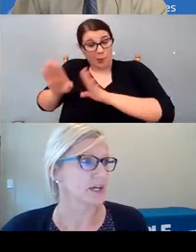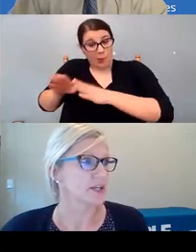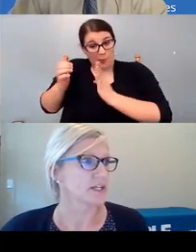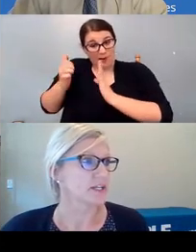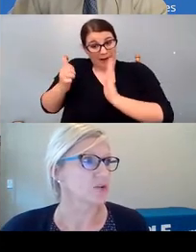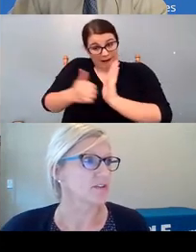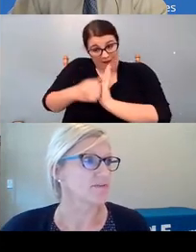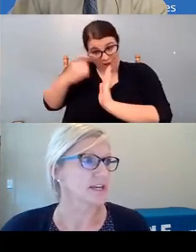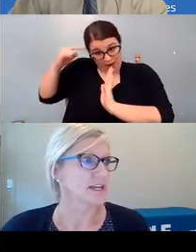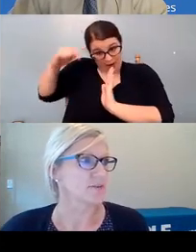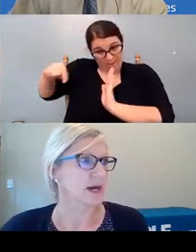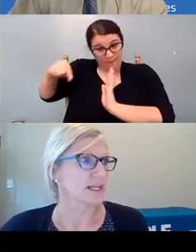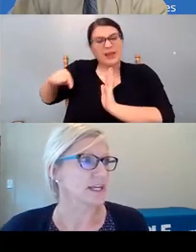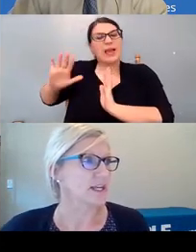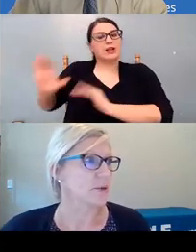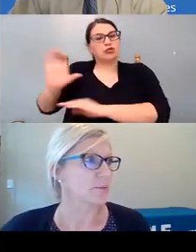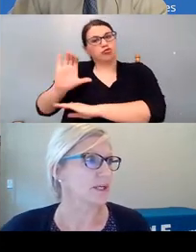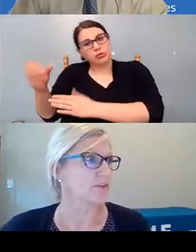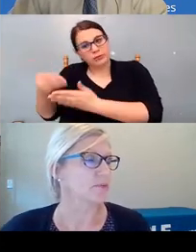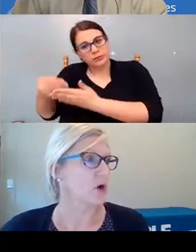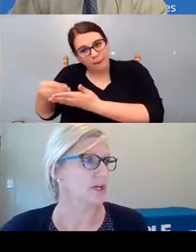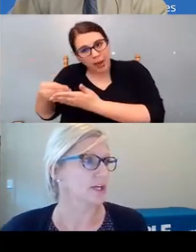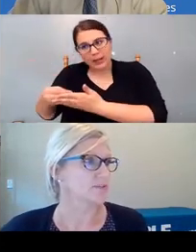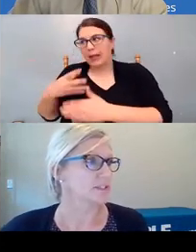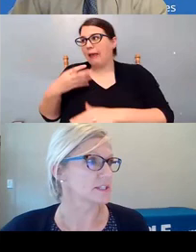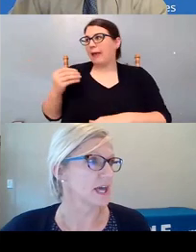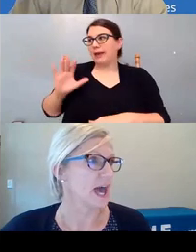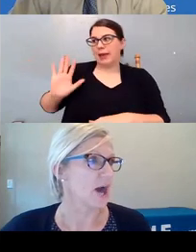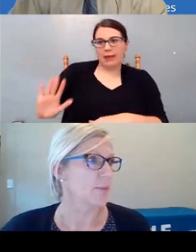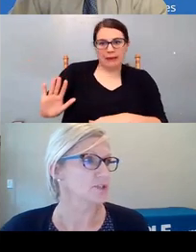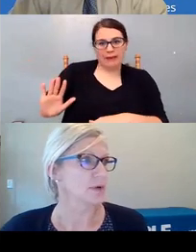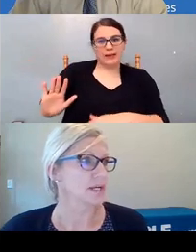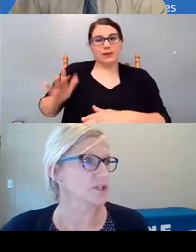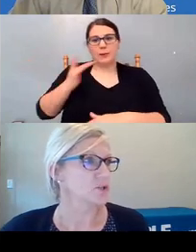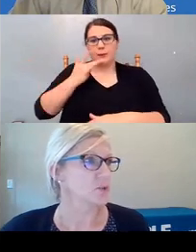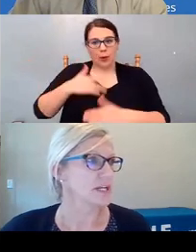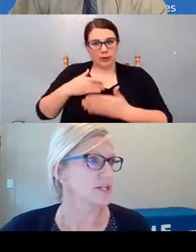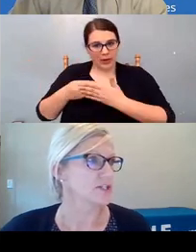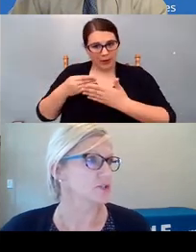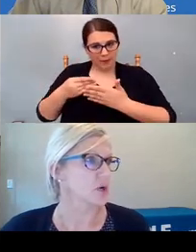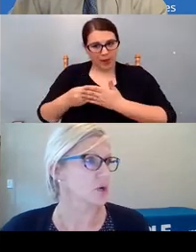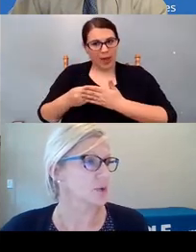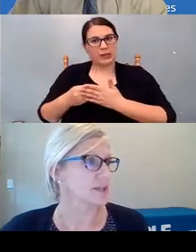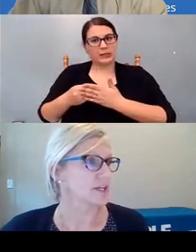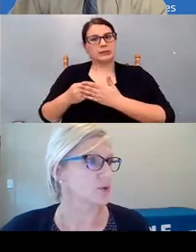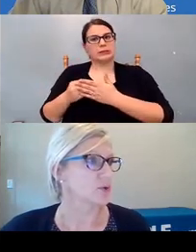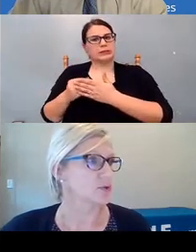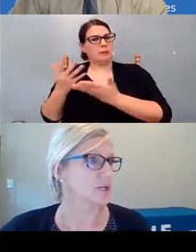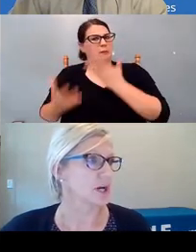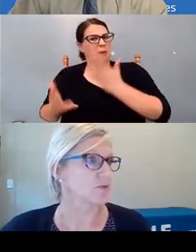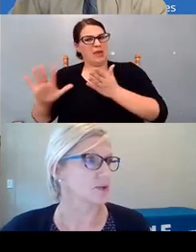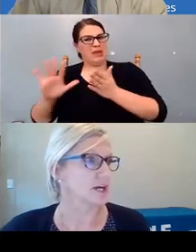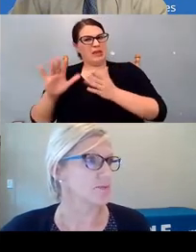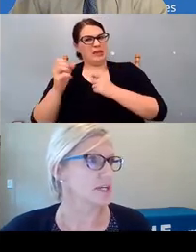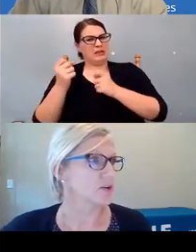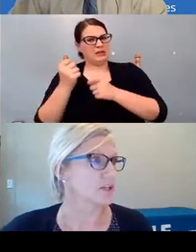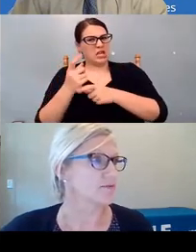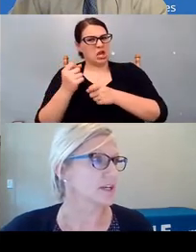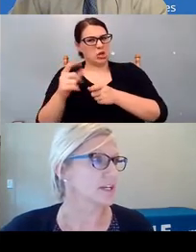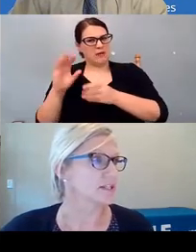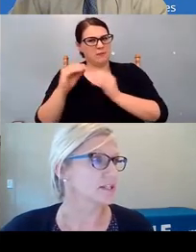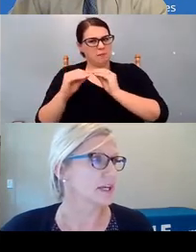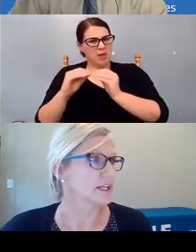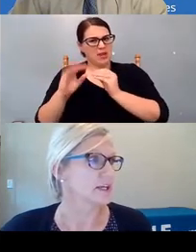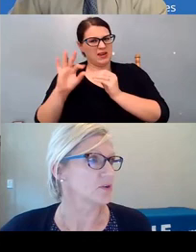there, the yearly fees might eat up his small gifts. How much money do we need to start with in order to overcome the